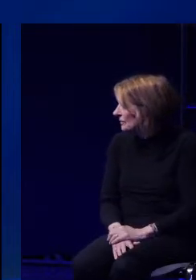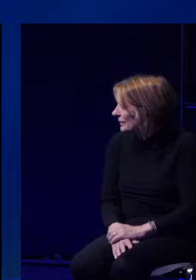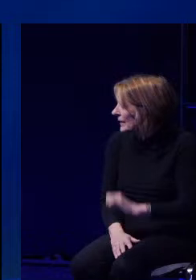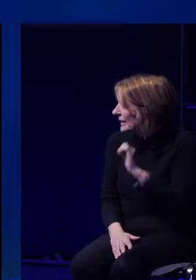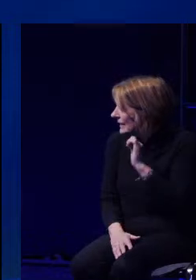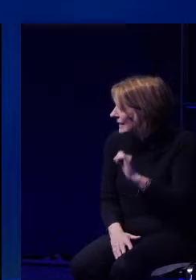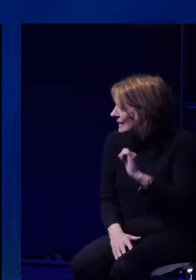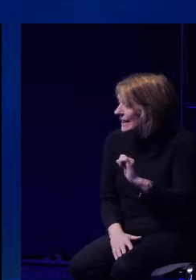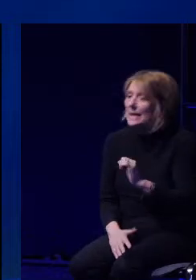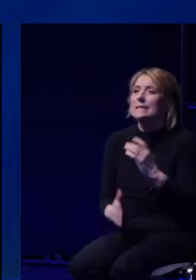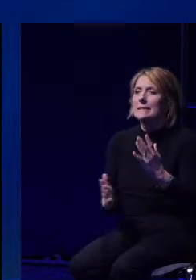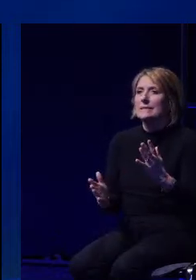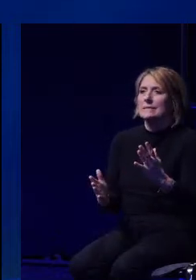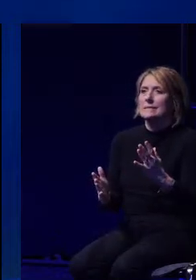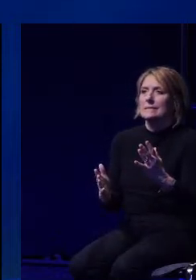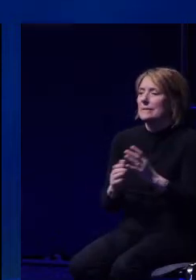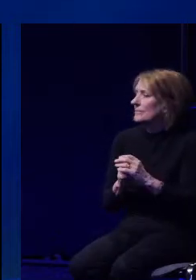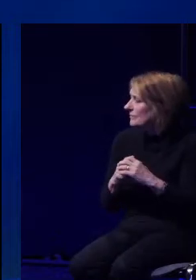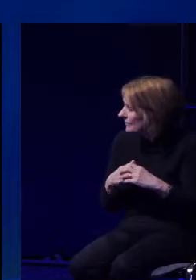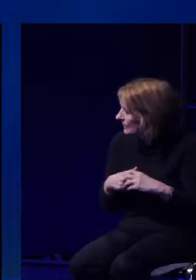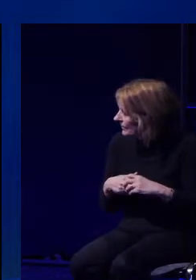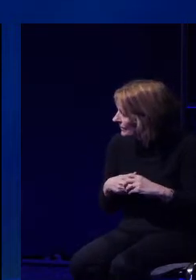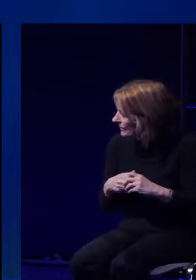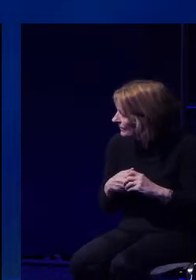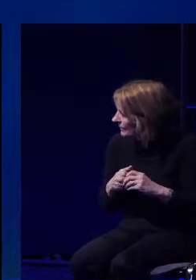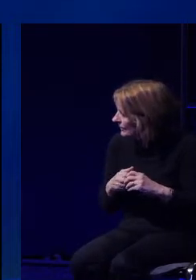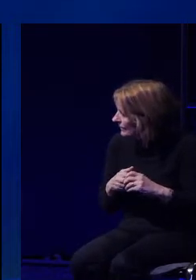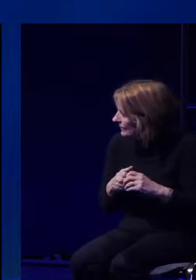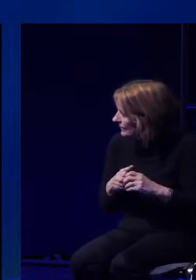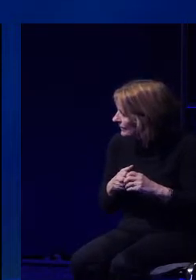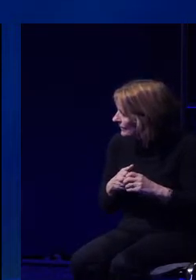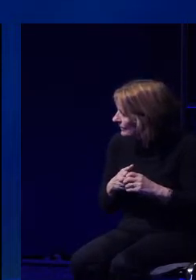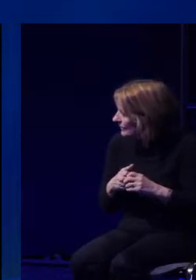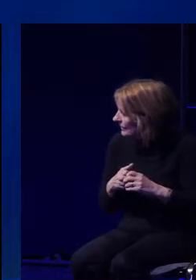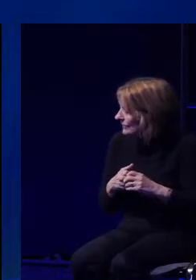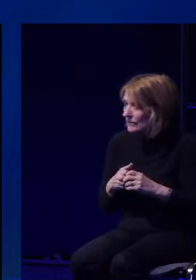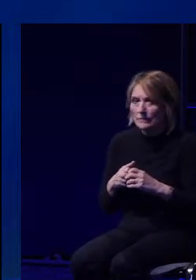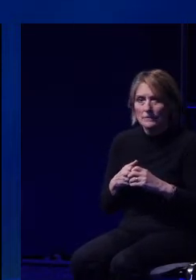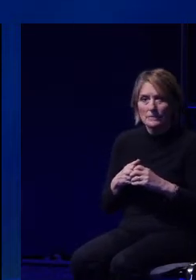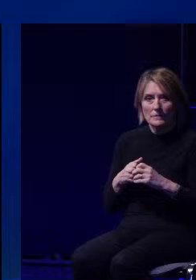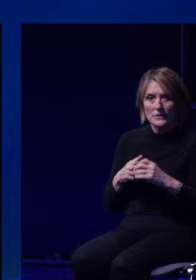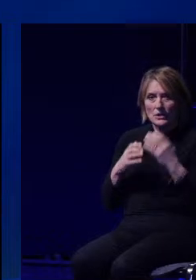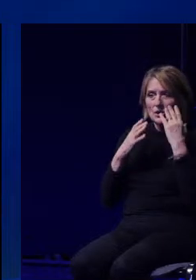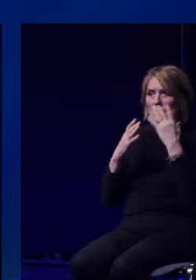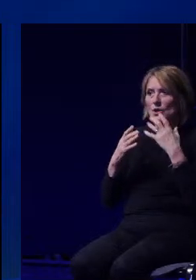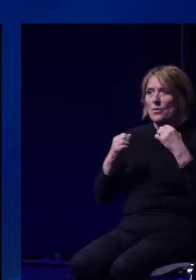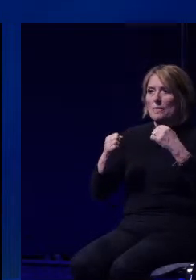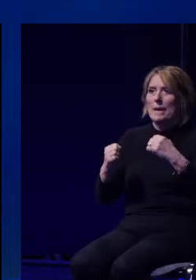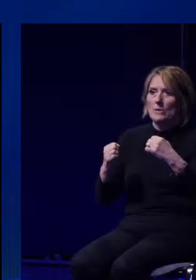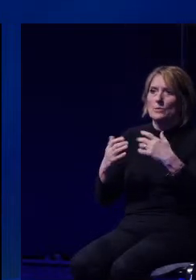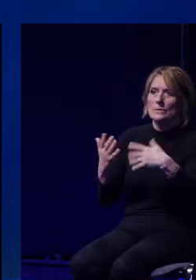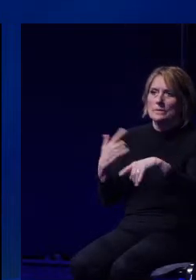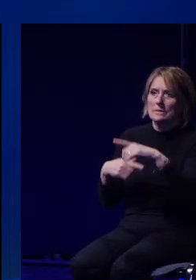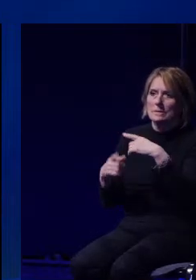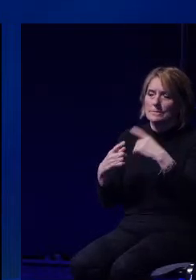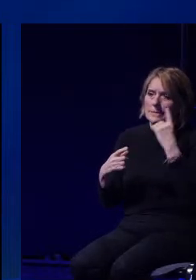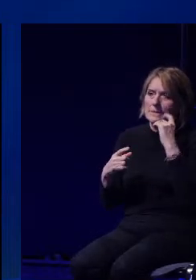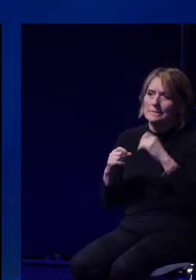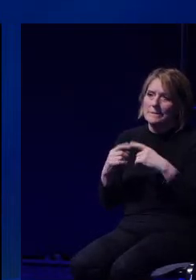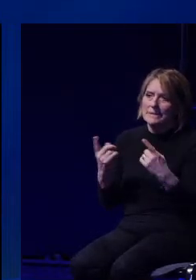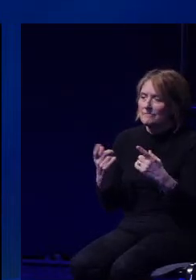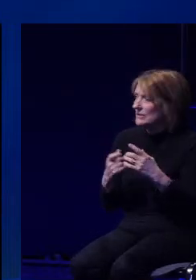at home. Like I have like a proper shoulder mount, like because it is different than, I mean, I don't